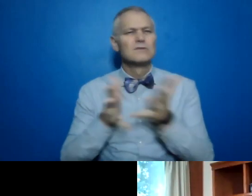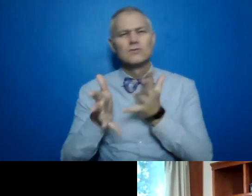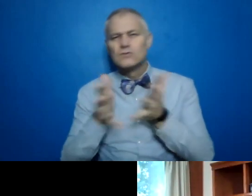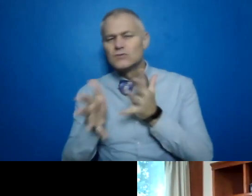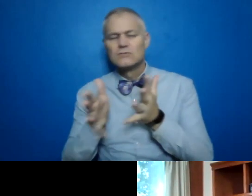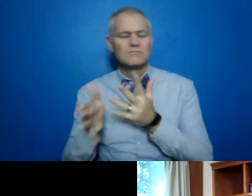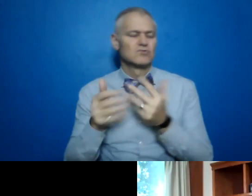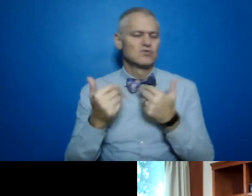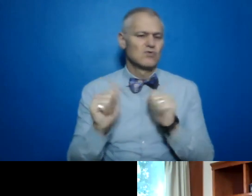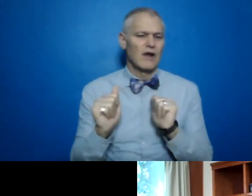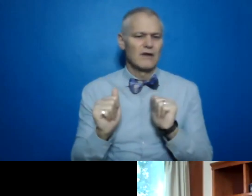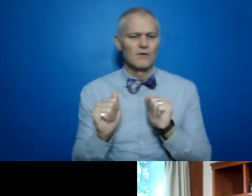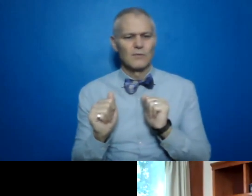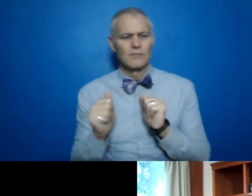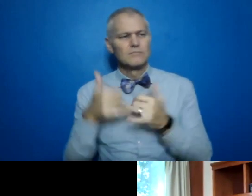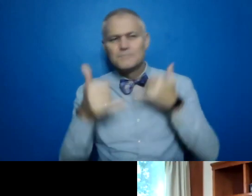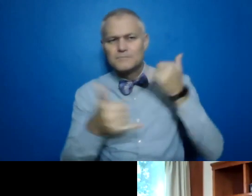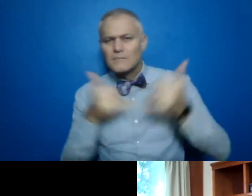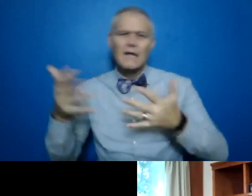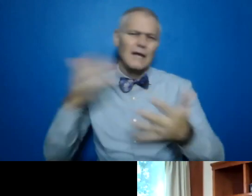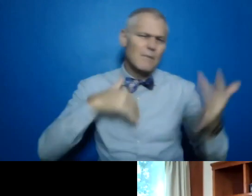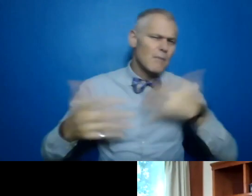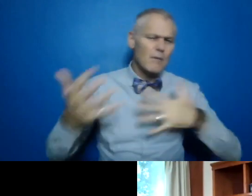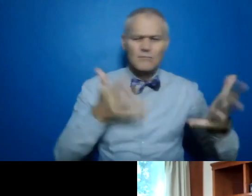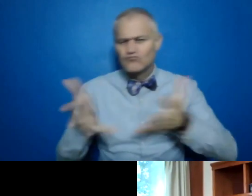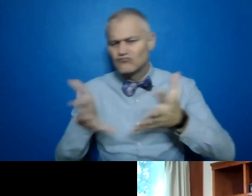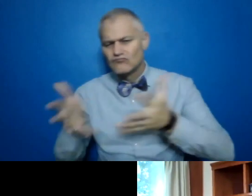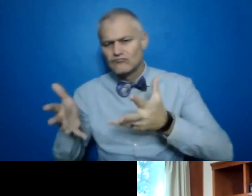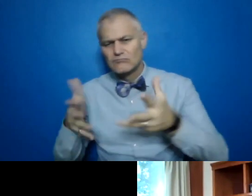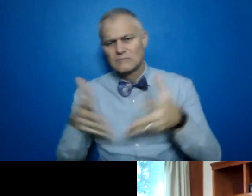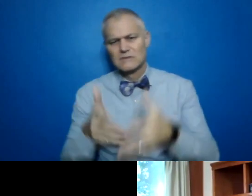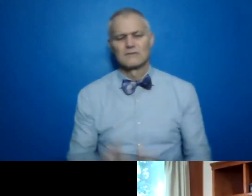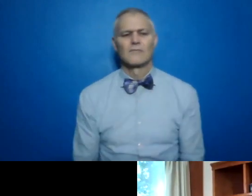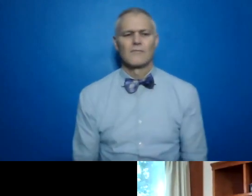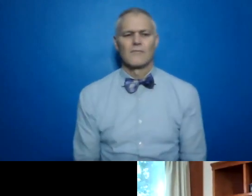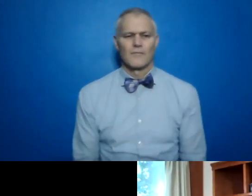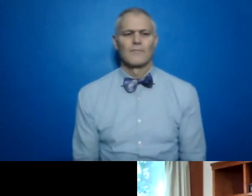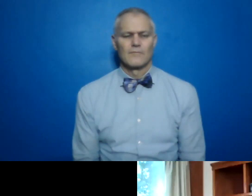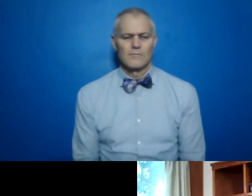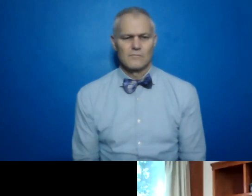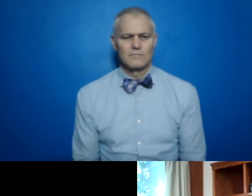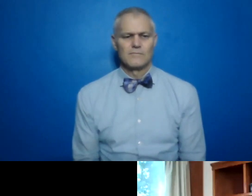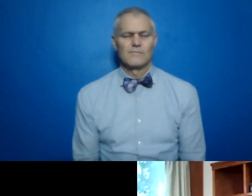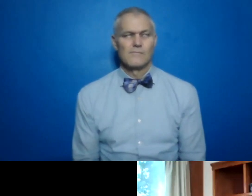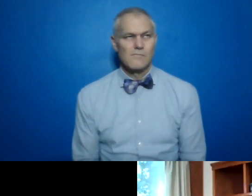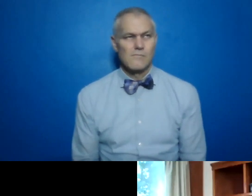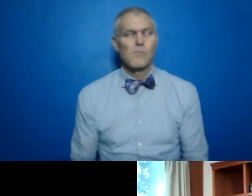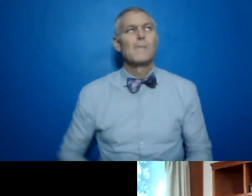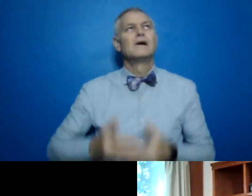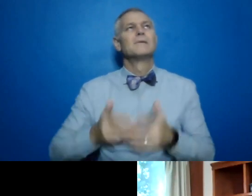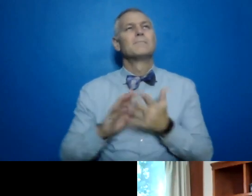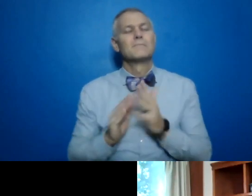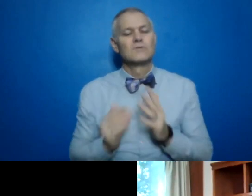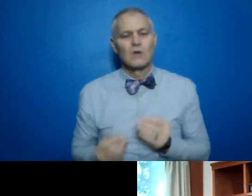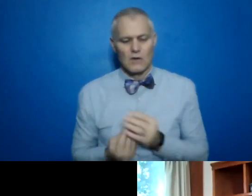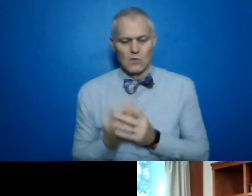trying to bring them into the fold, basically. Mm-hmm. Okay. And Yeah. get enough interest before you can really